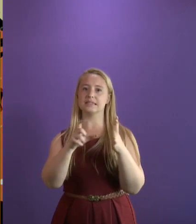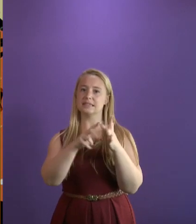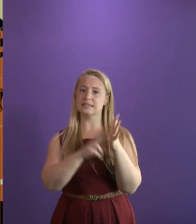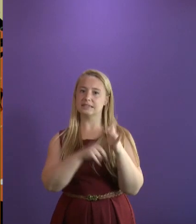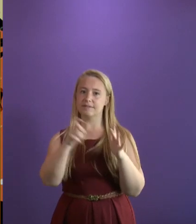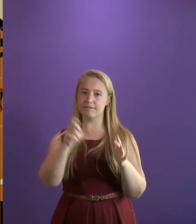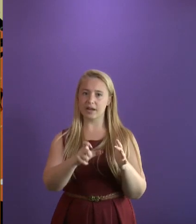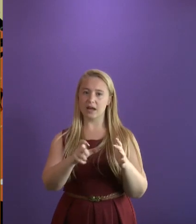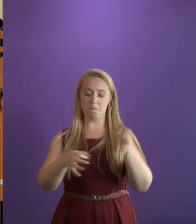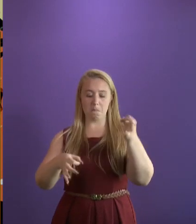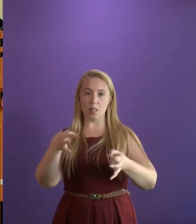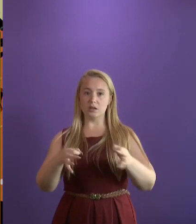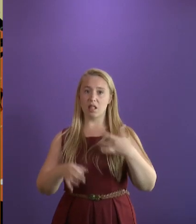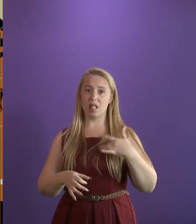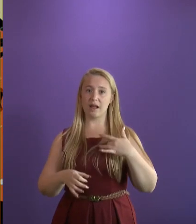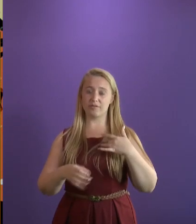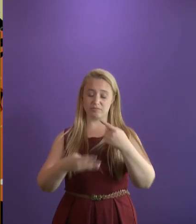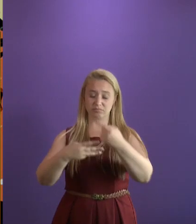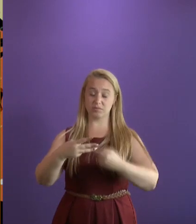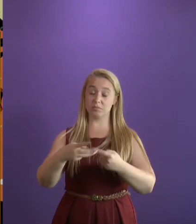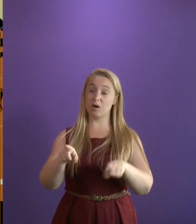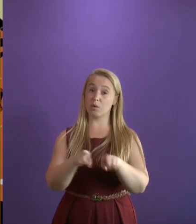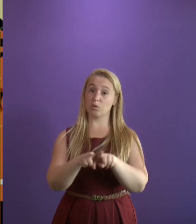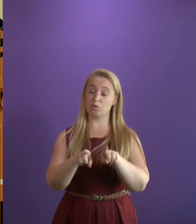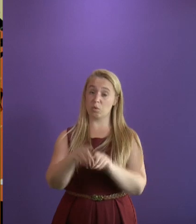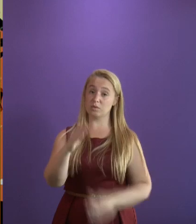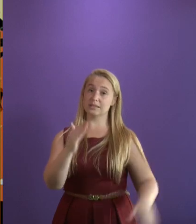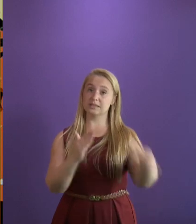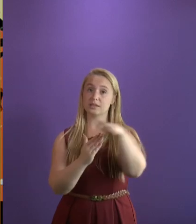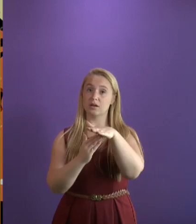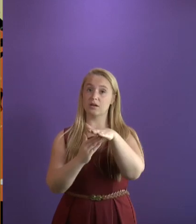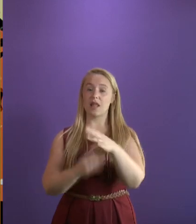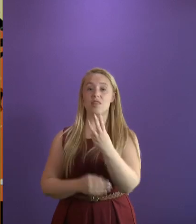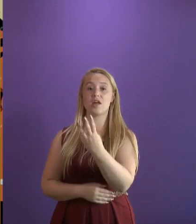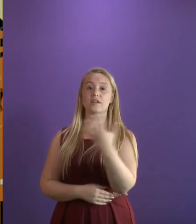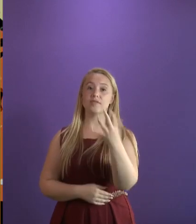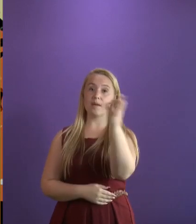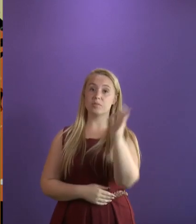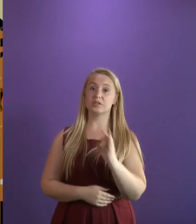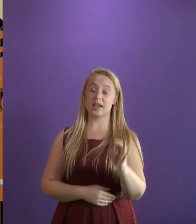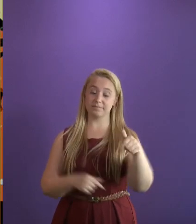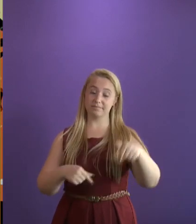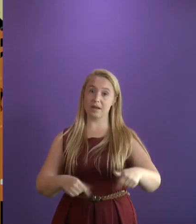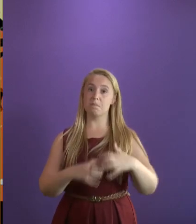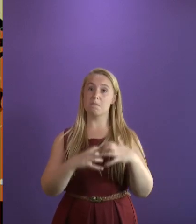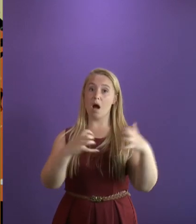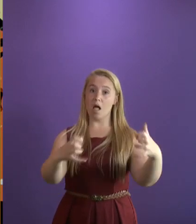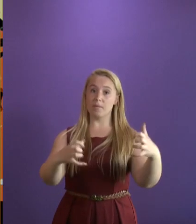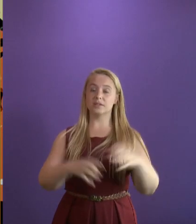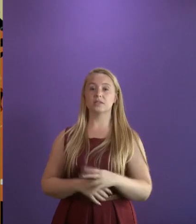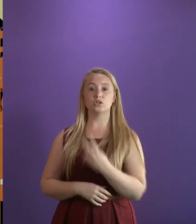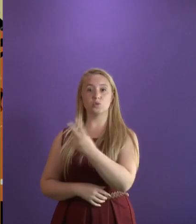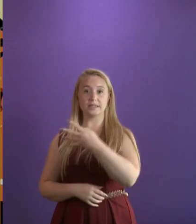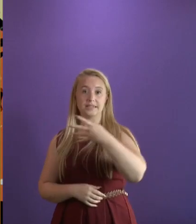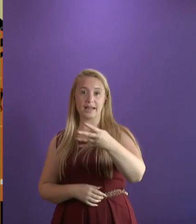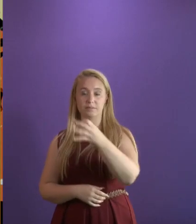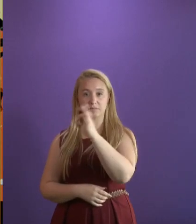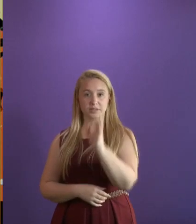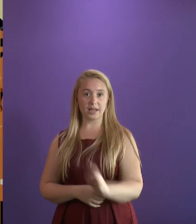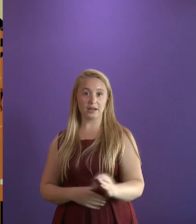political life at all levels, including senior levels. And women make up just 35% of members of Parliament, we've heard, and 29% of the House of